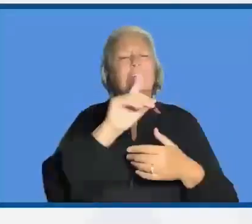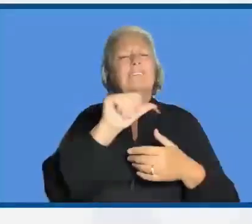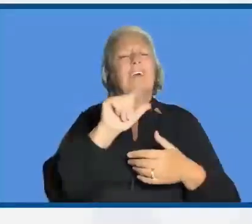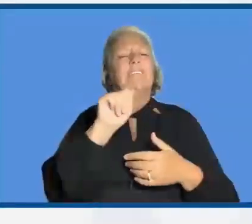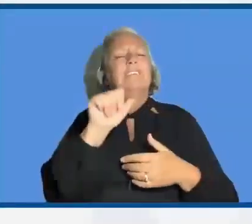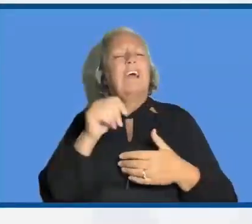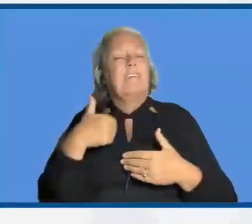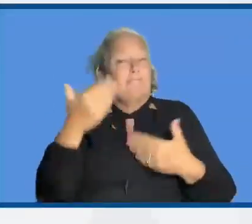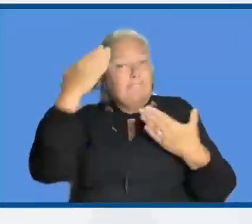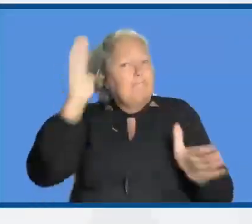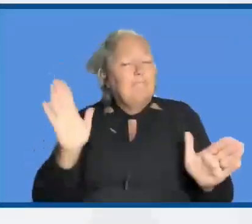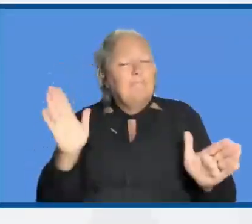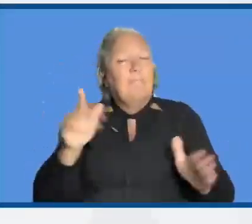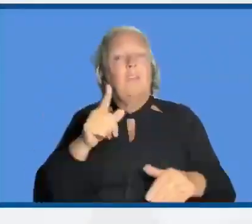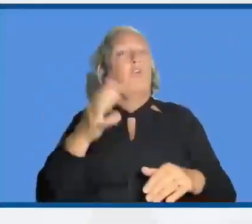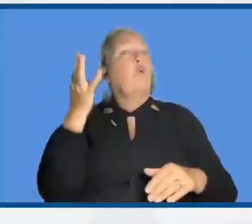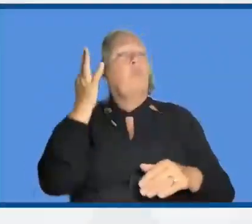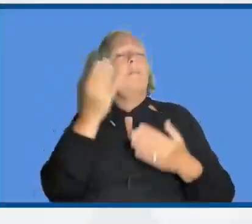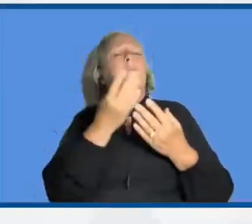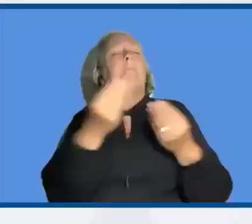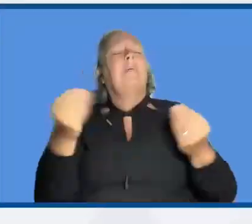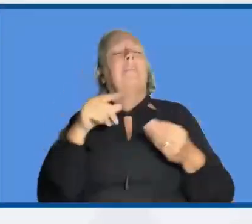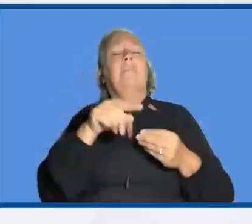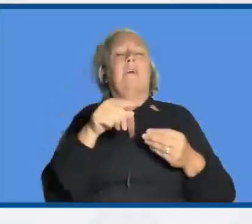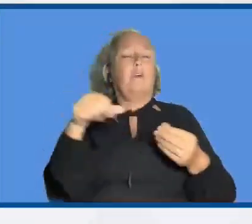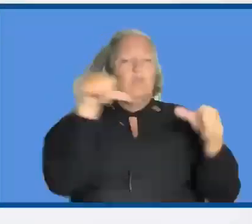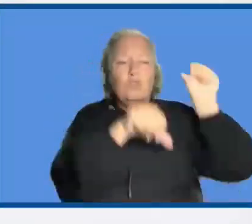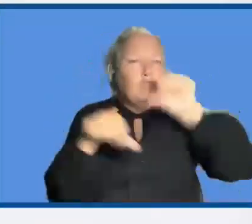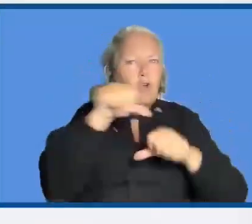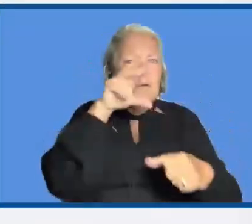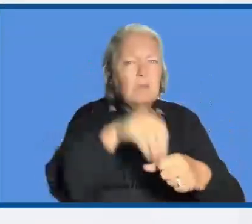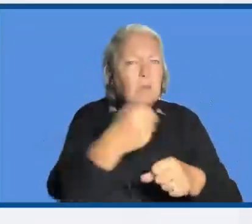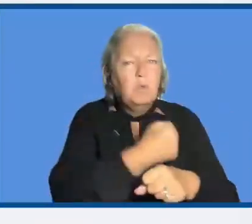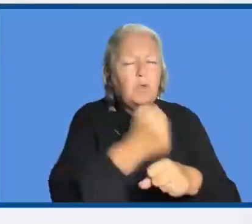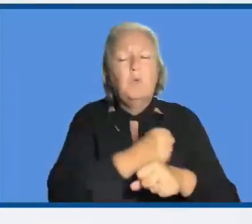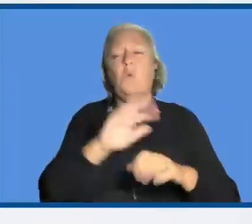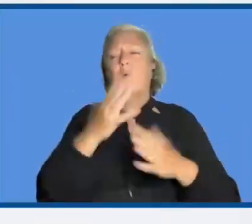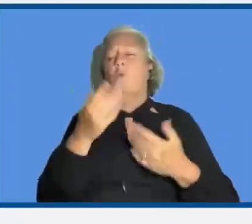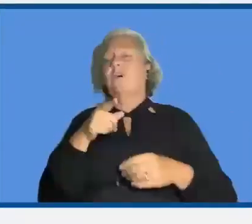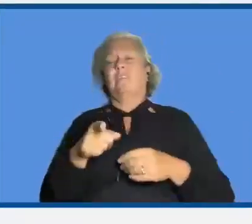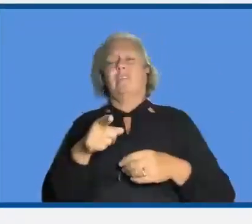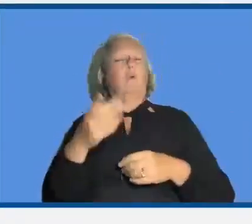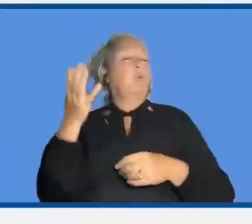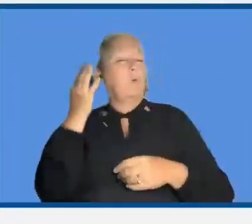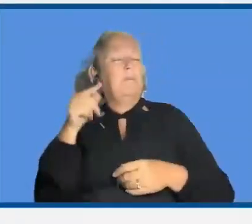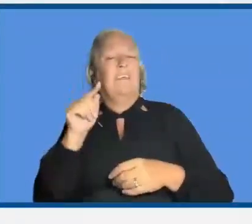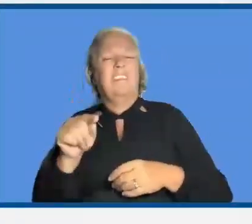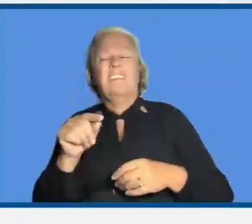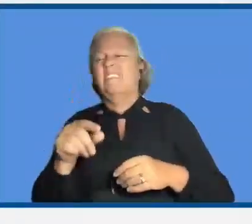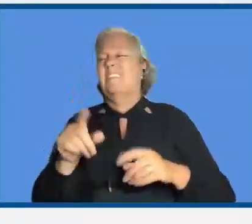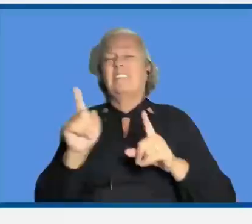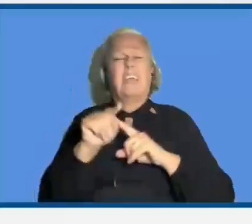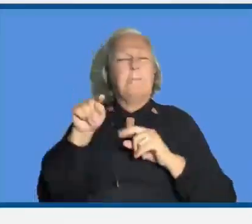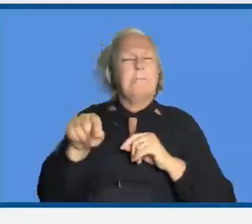are in science. I don't know how many indigenous women are working on scientific topics. So that's one of the challenges, to start